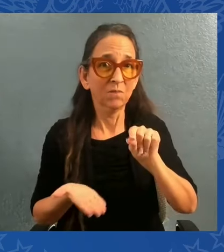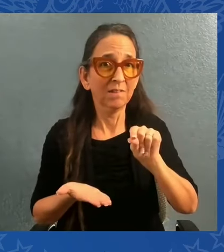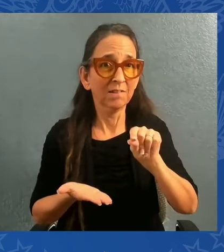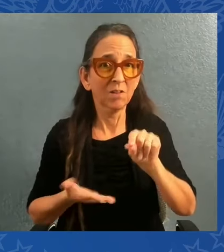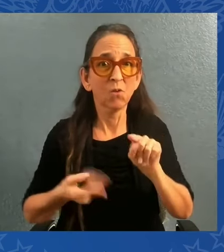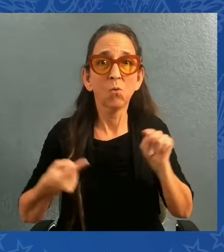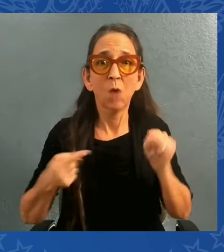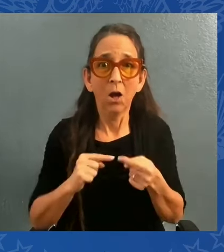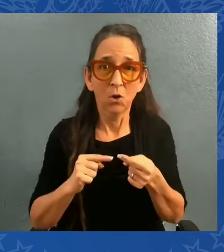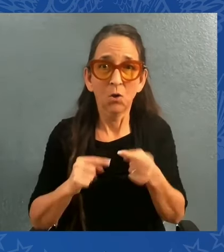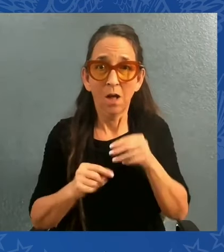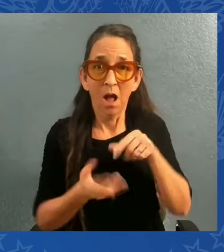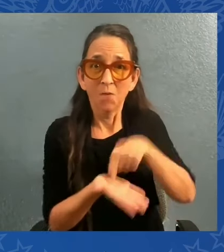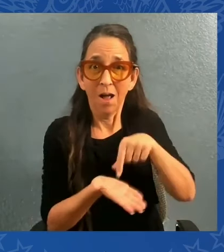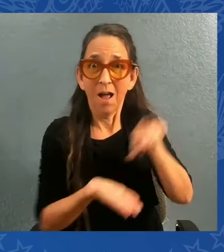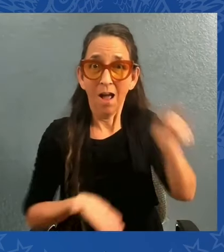32,766.